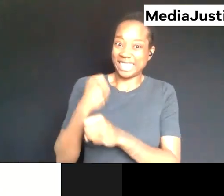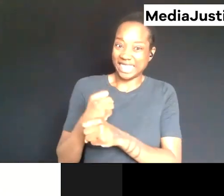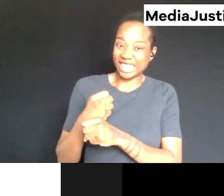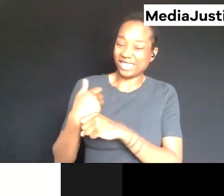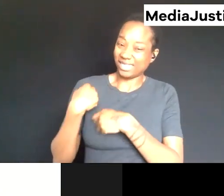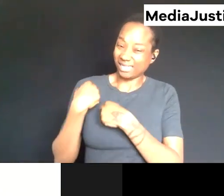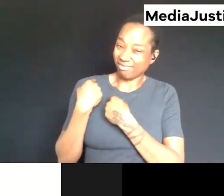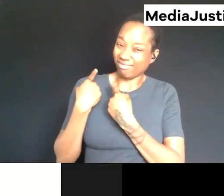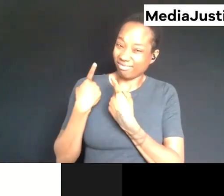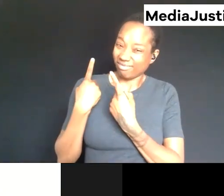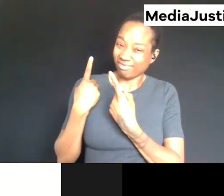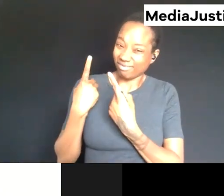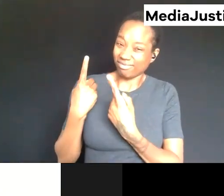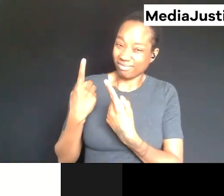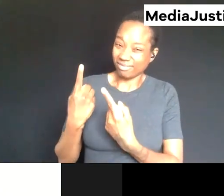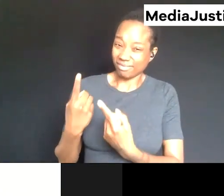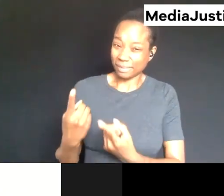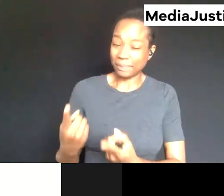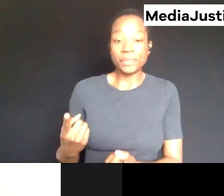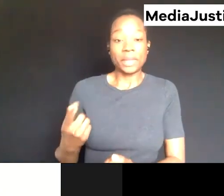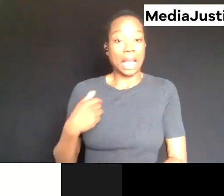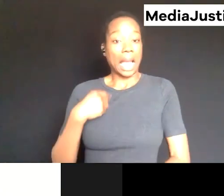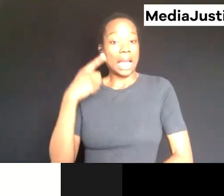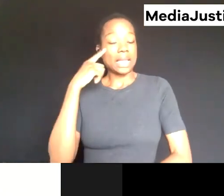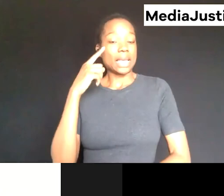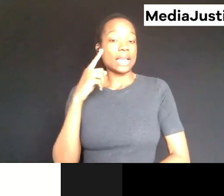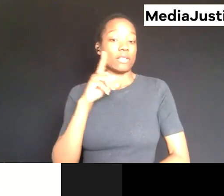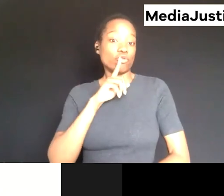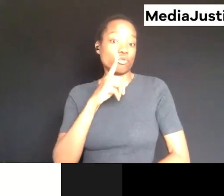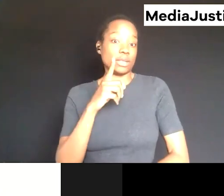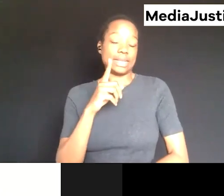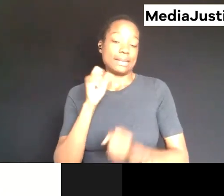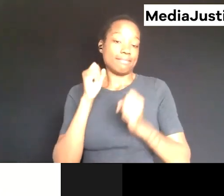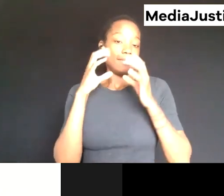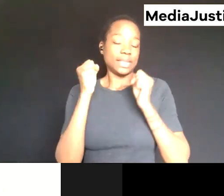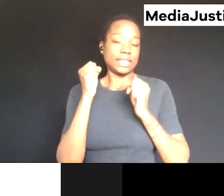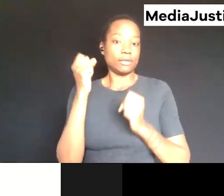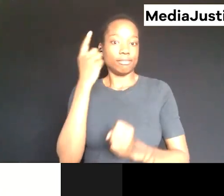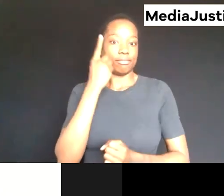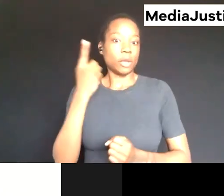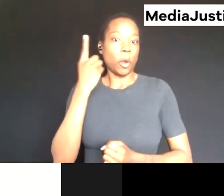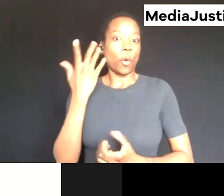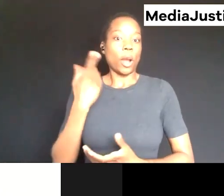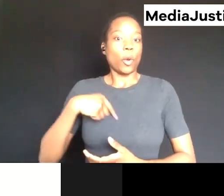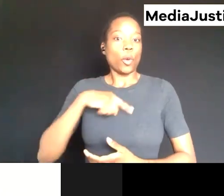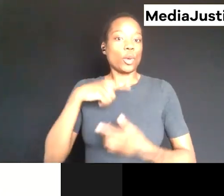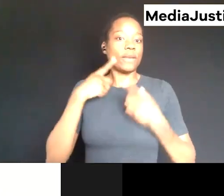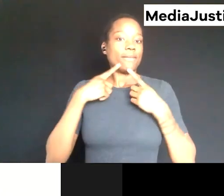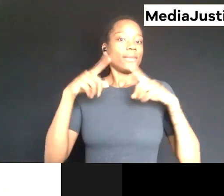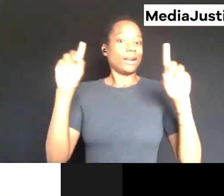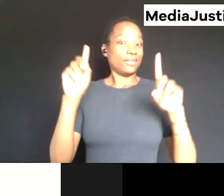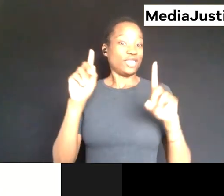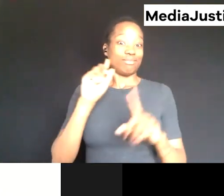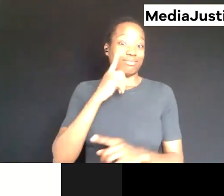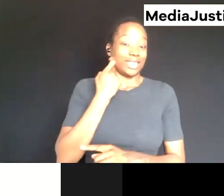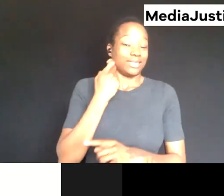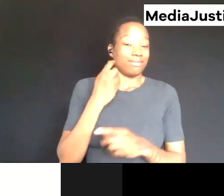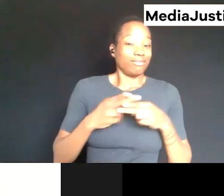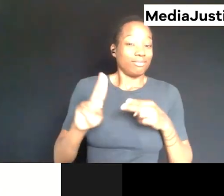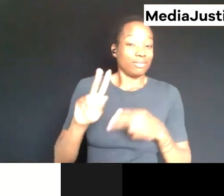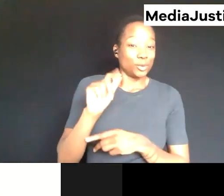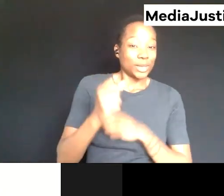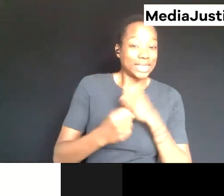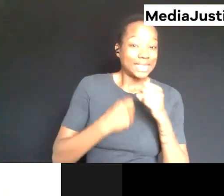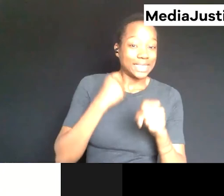I think it's wonderful to think about what we've been able to accomplish in just 20 years of us being a structured movement with a real